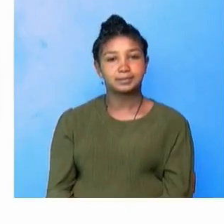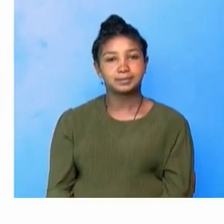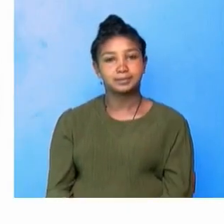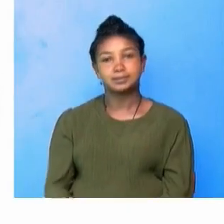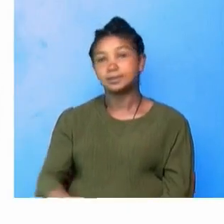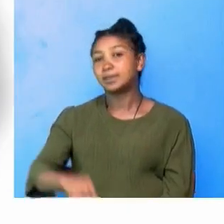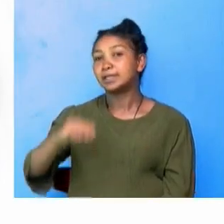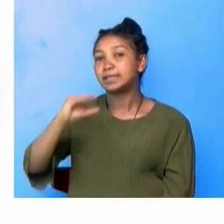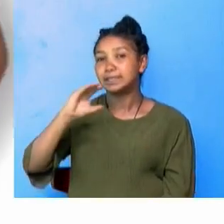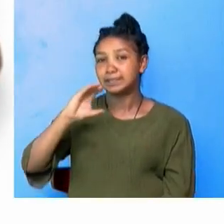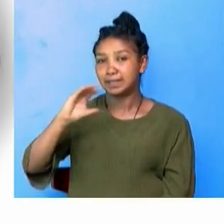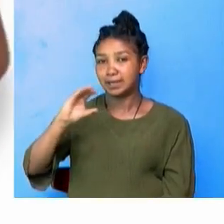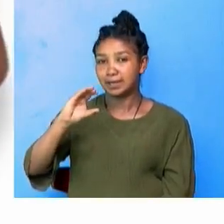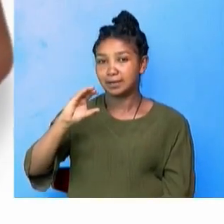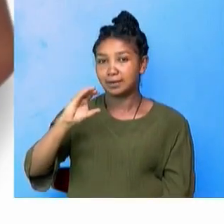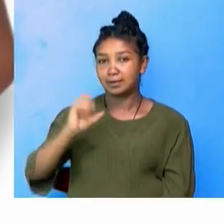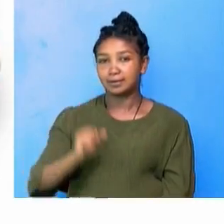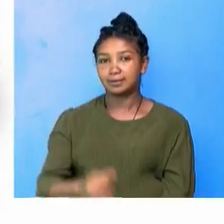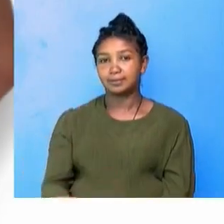C,